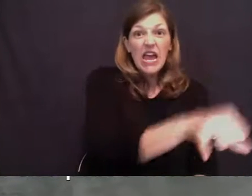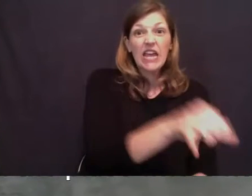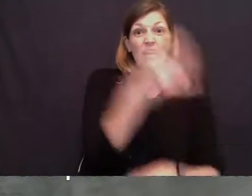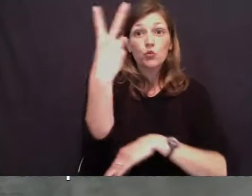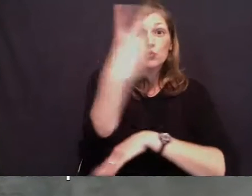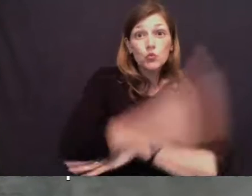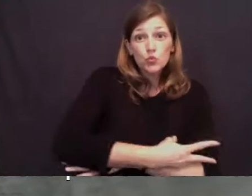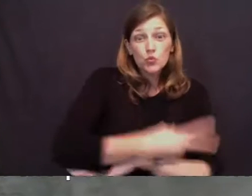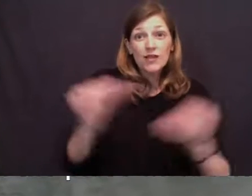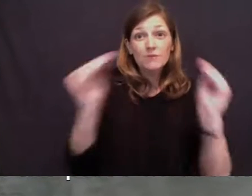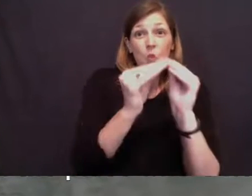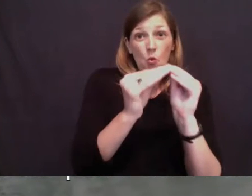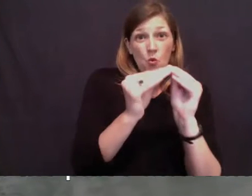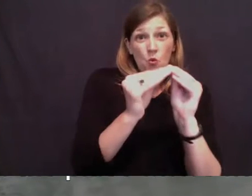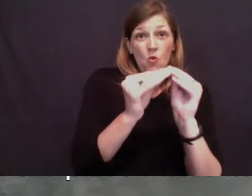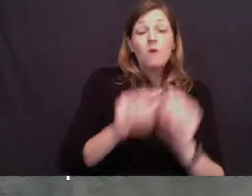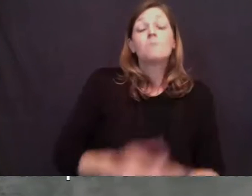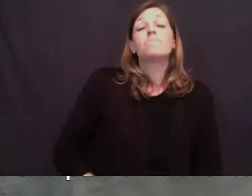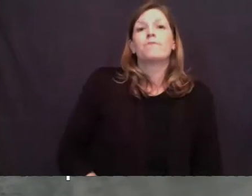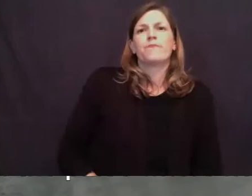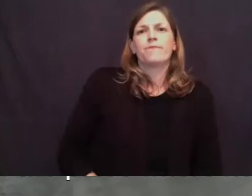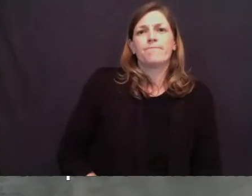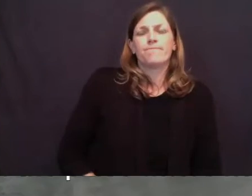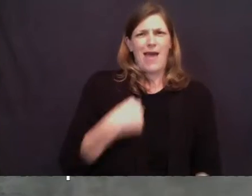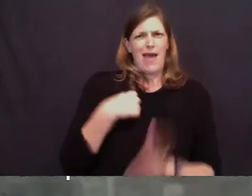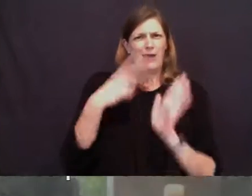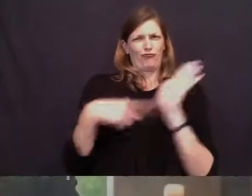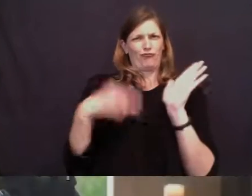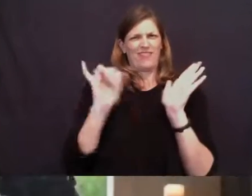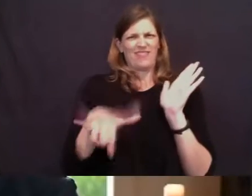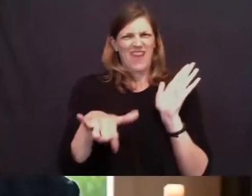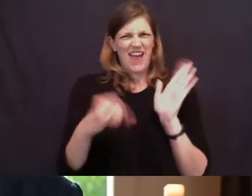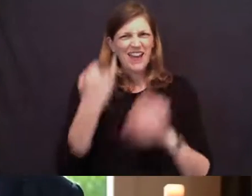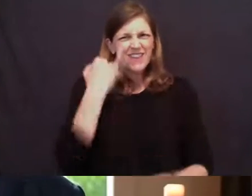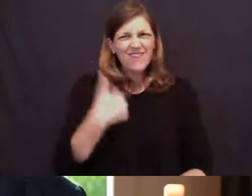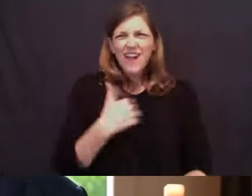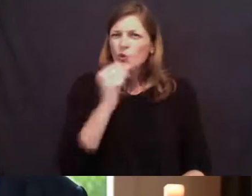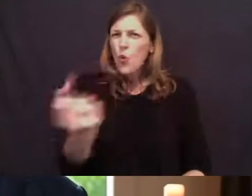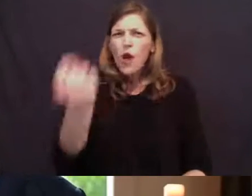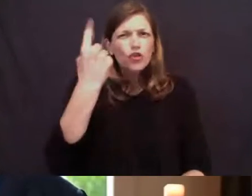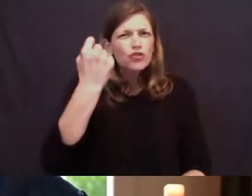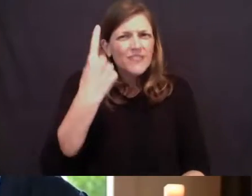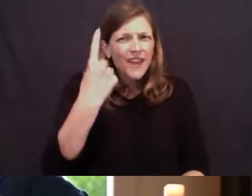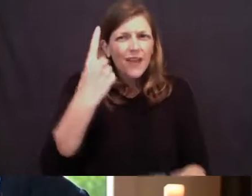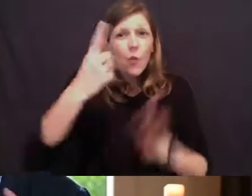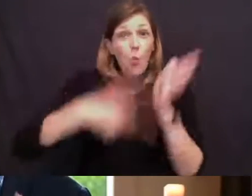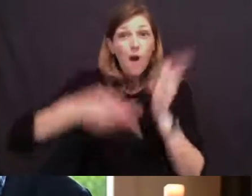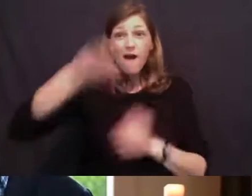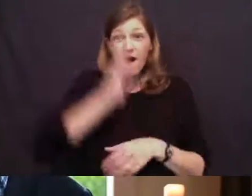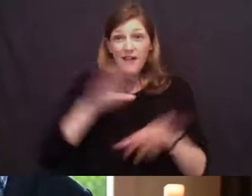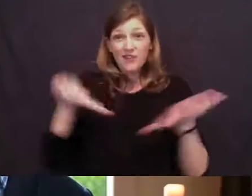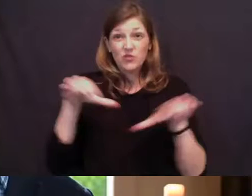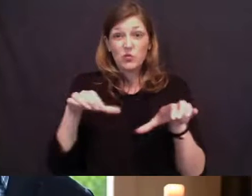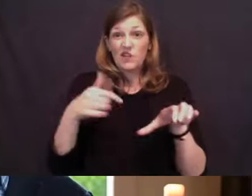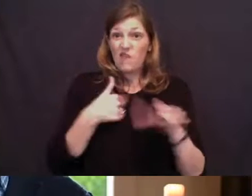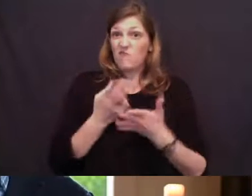2 days longer in the place where he was. And I read that, and if I don't understand what God is doing, I'm just